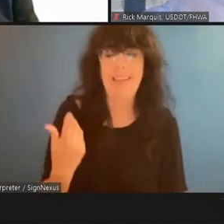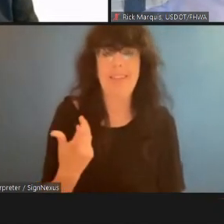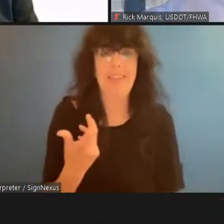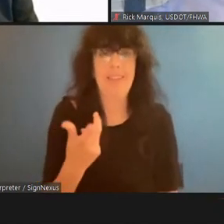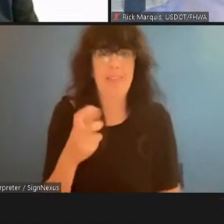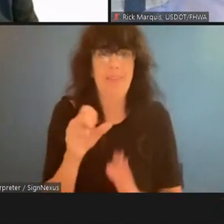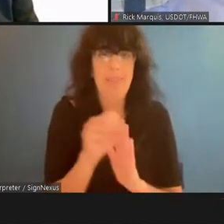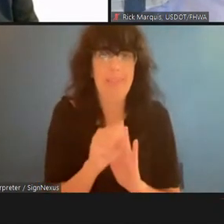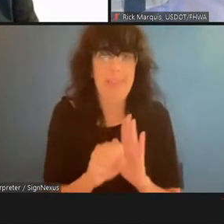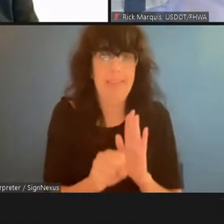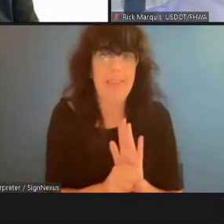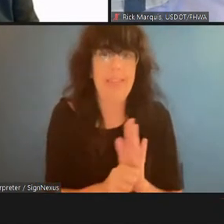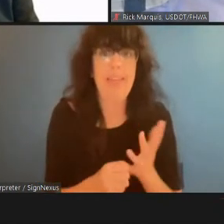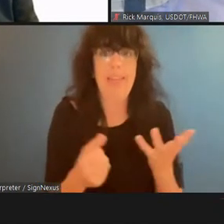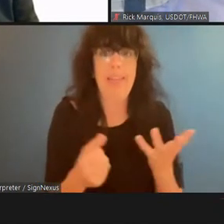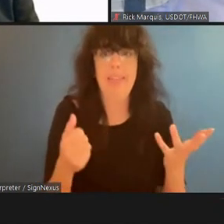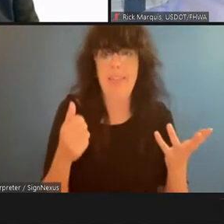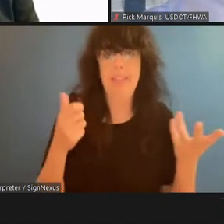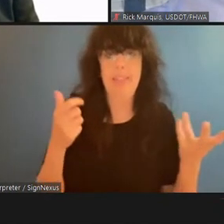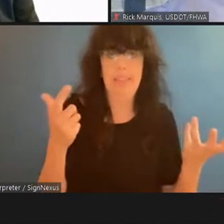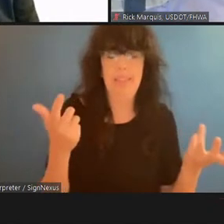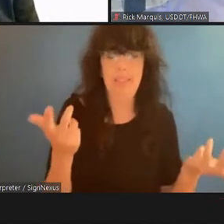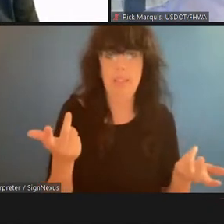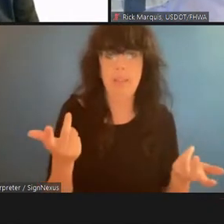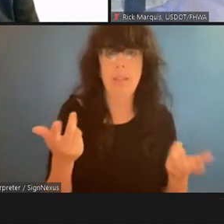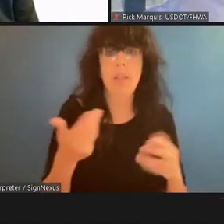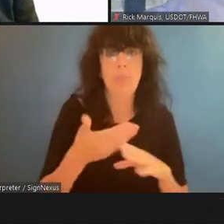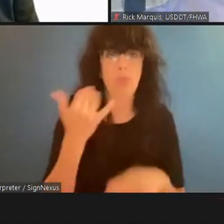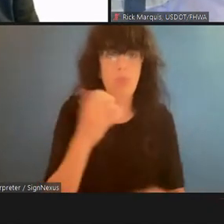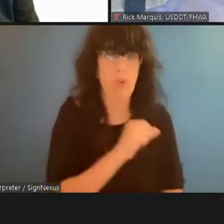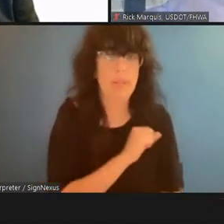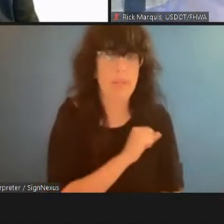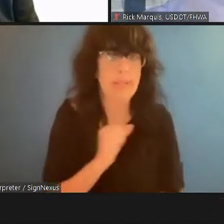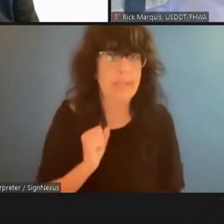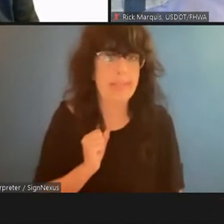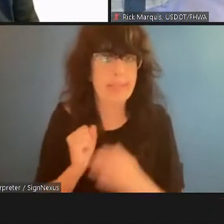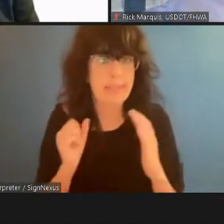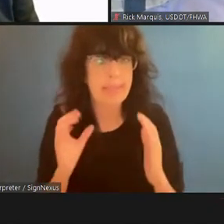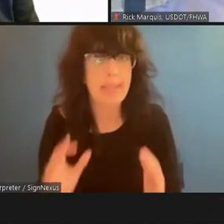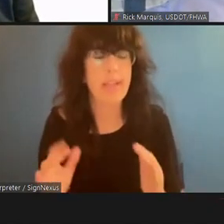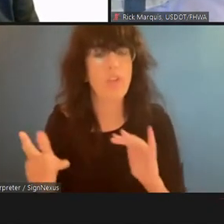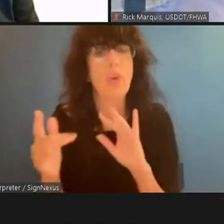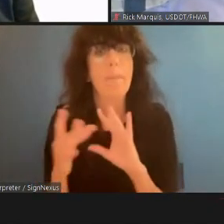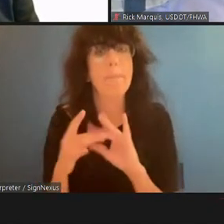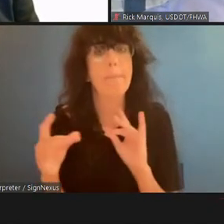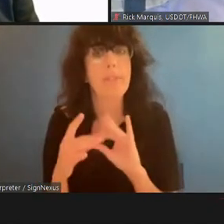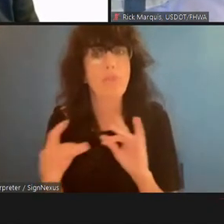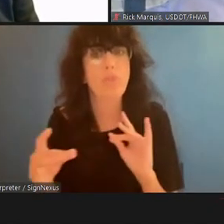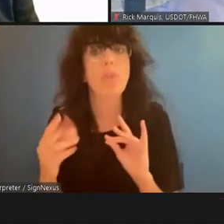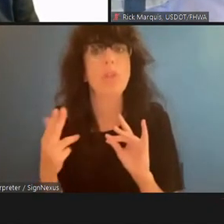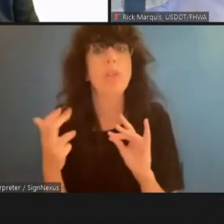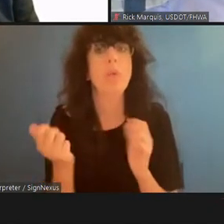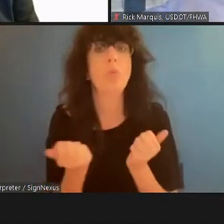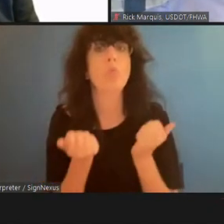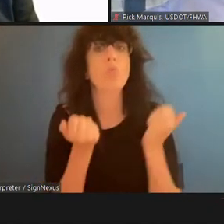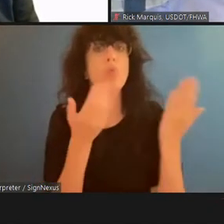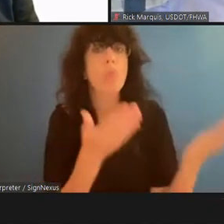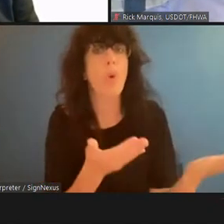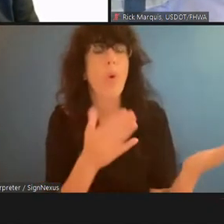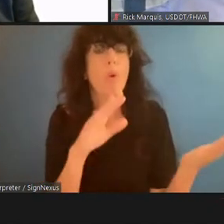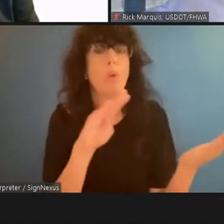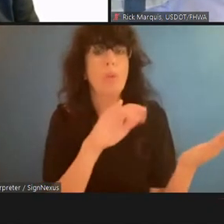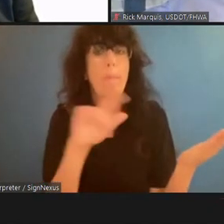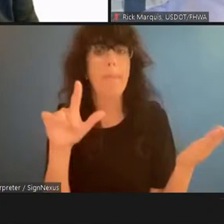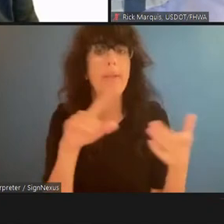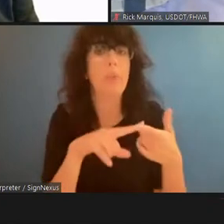as previously senator mike lawyer mentioned he was going to propose a bill to get to